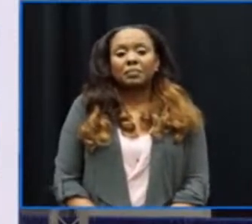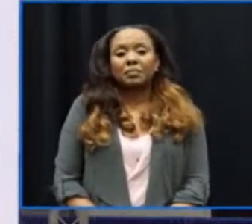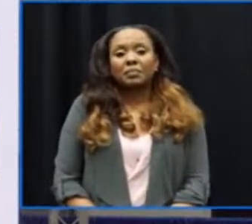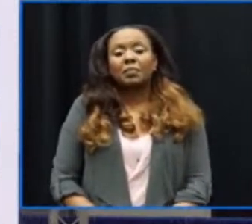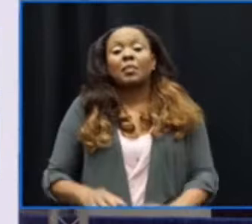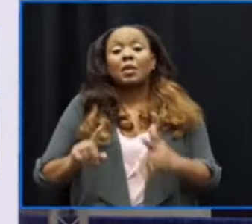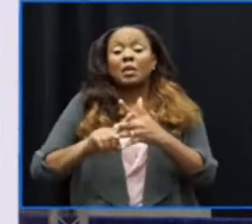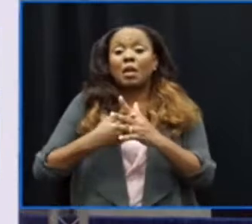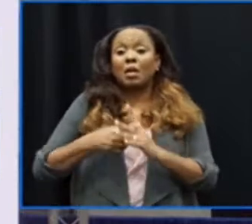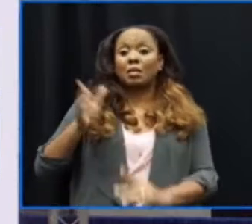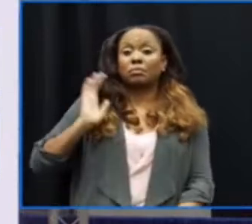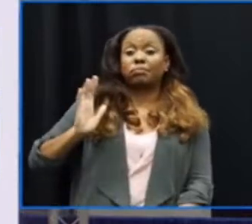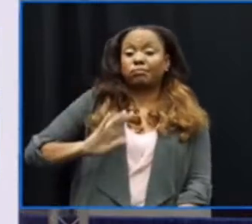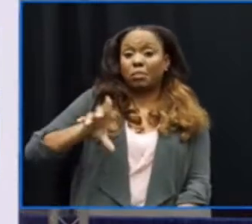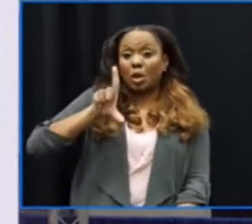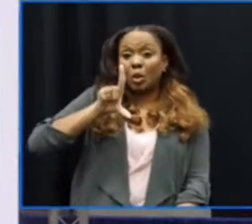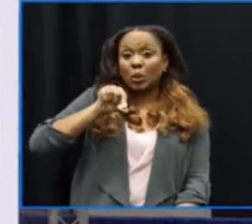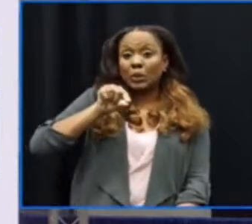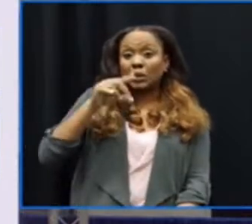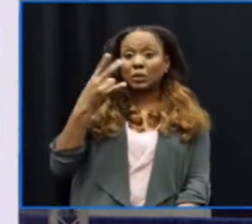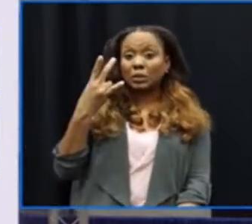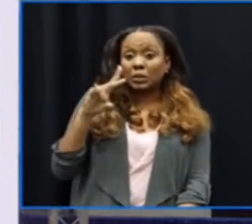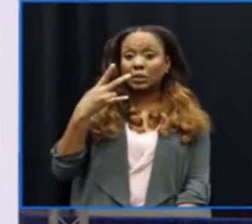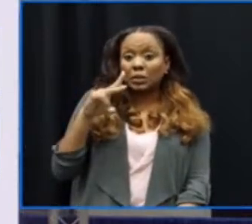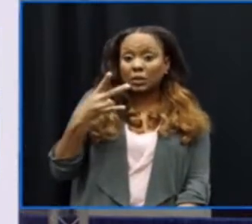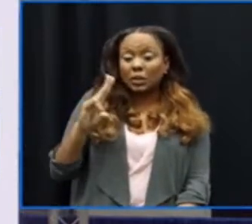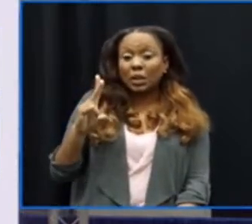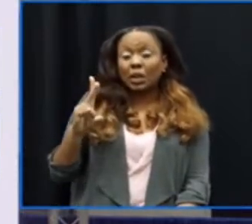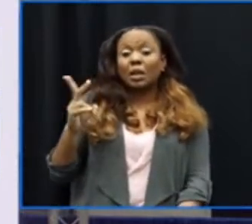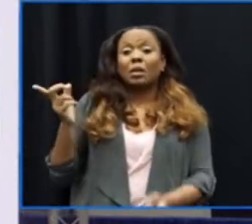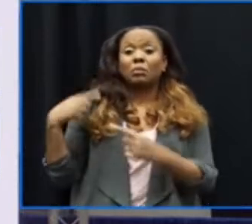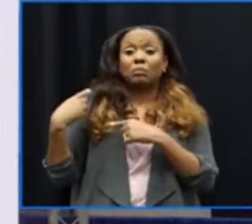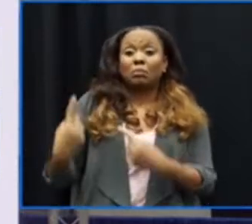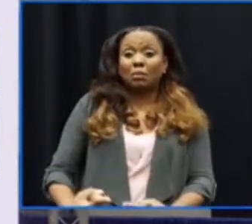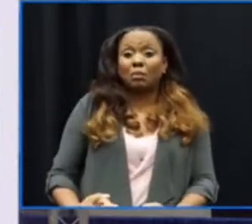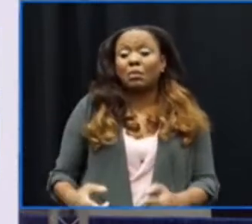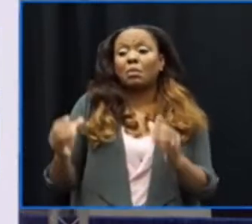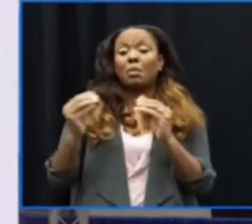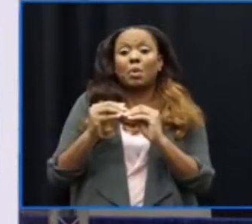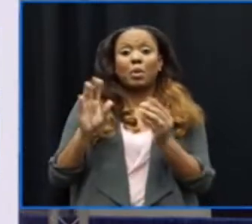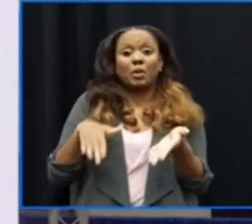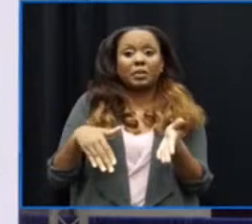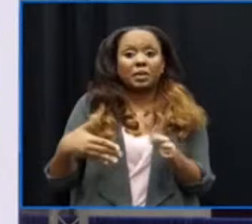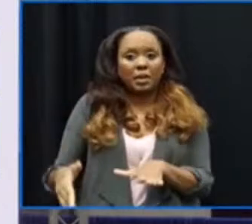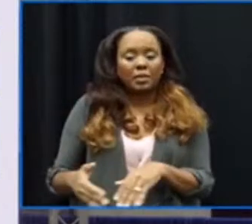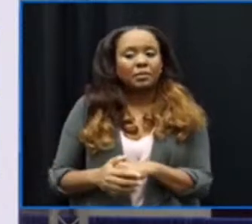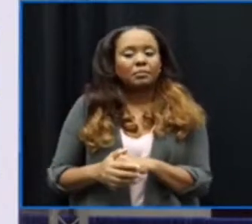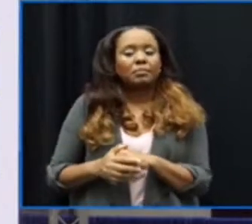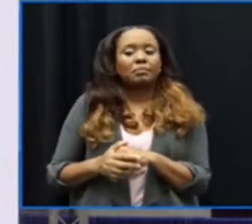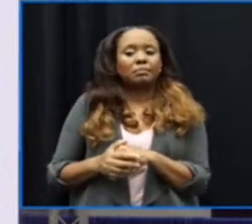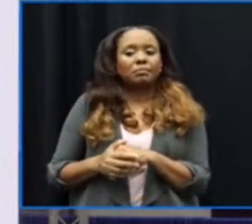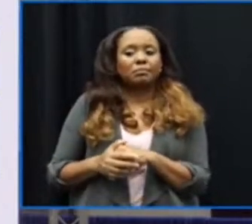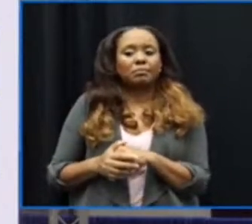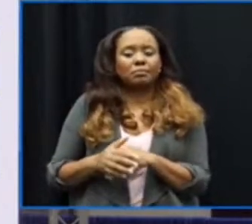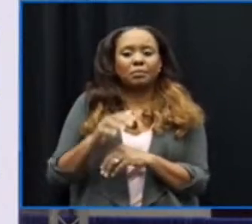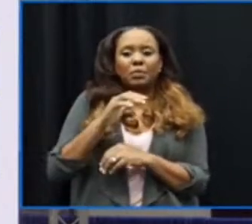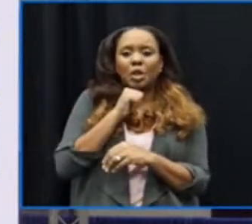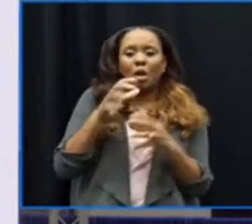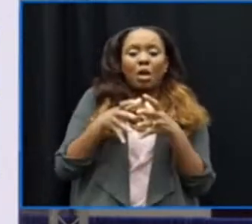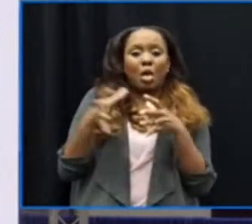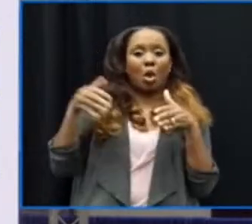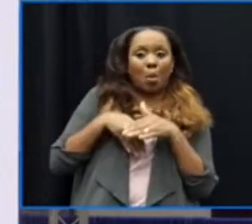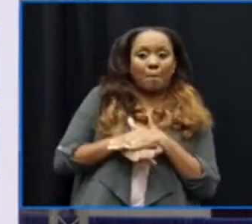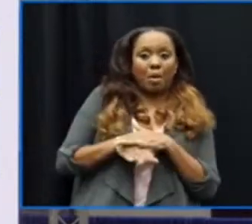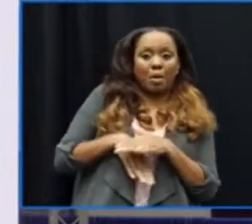in 2017, there have been more deaths each year than there have been births. So what we call the natural increase